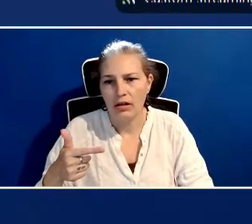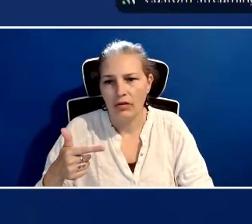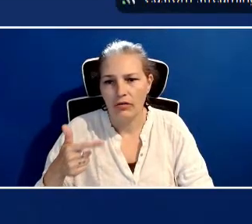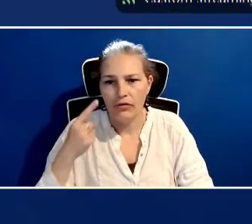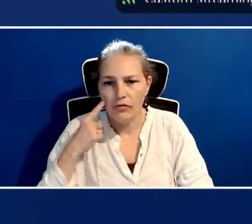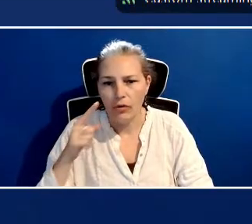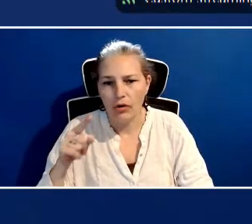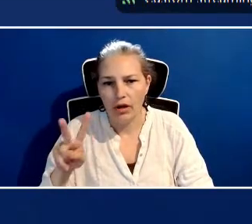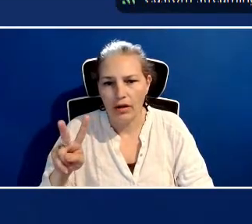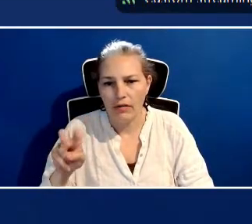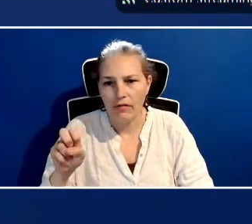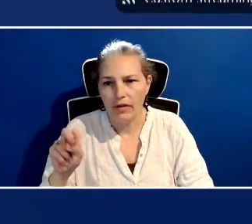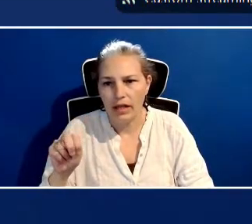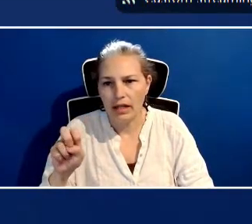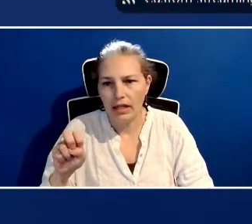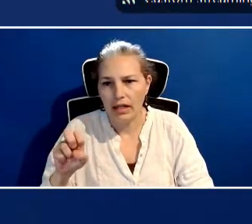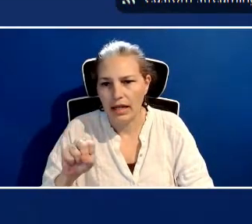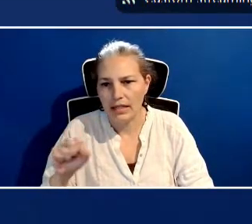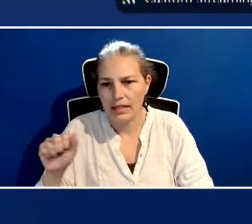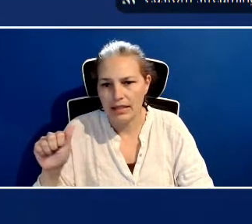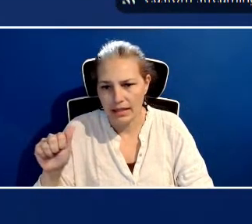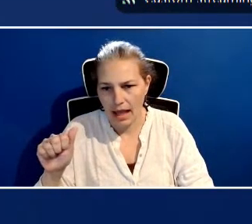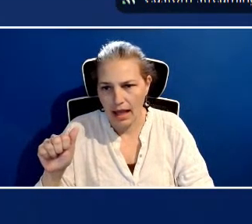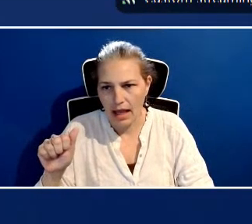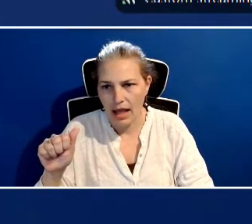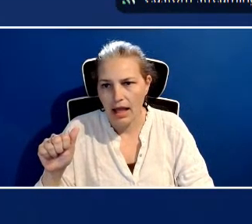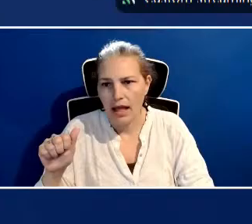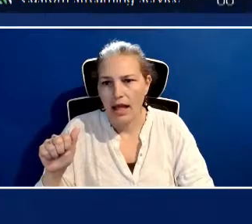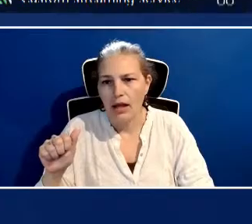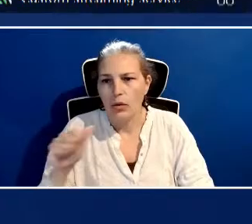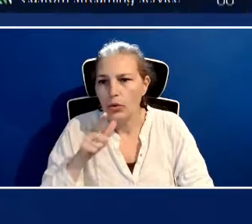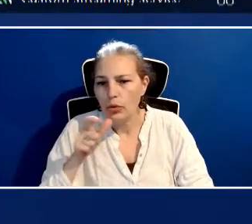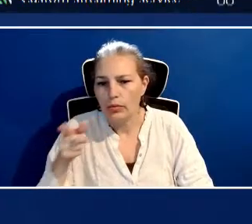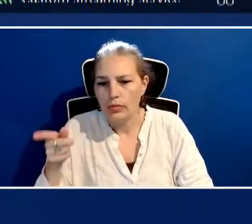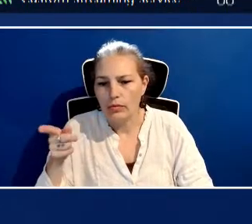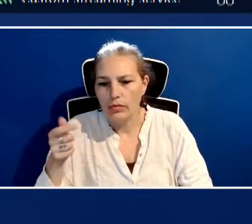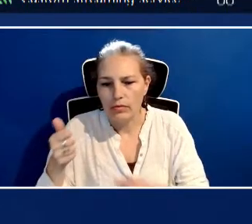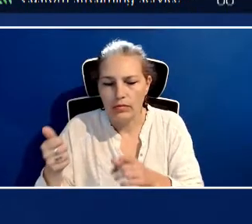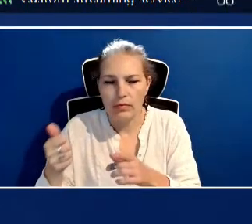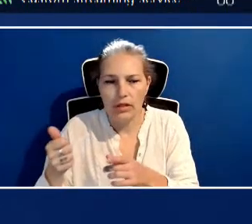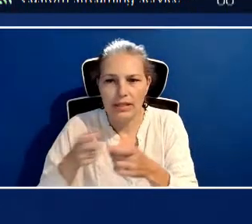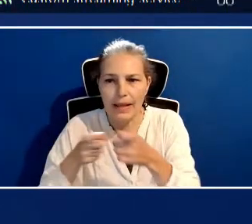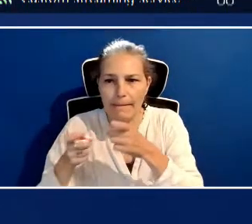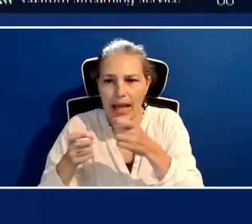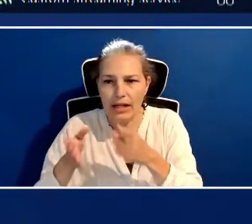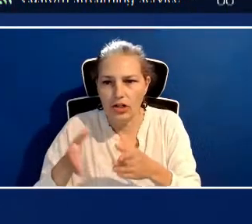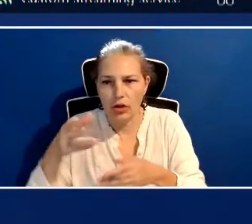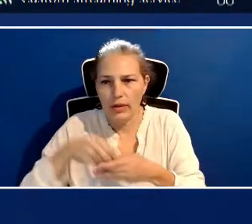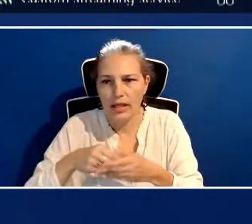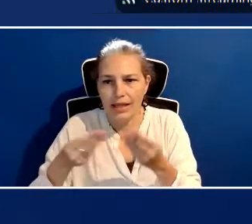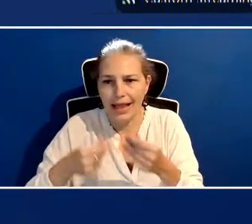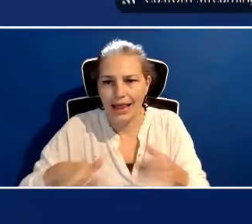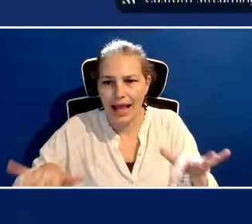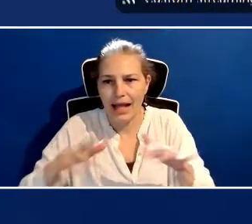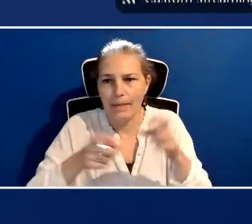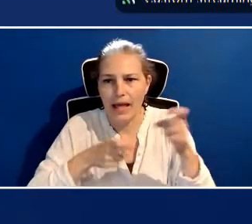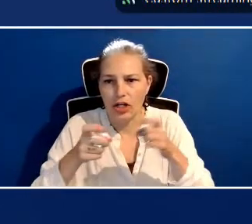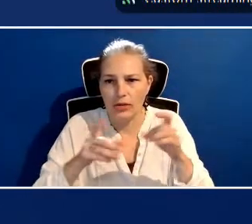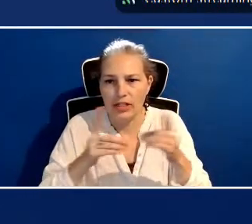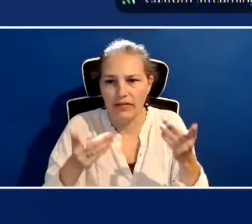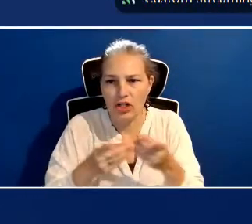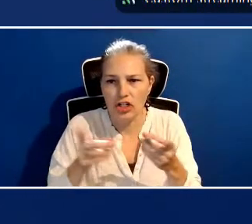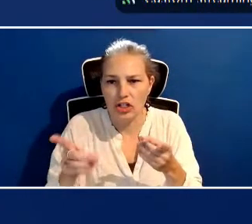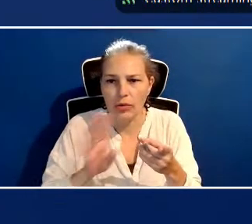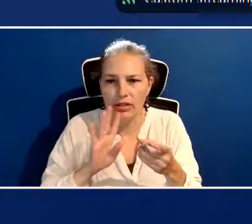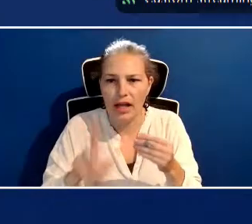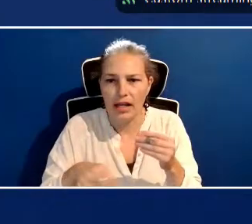Vanessa Cardinance, who is a manager in our land management division, and she will talk about the right